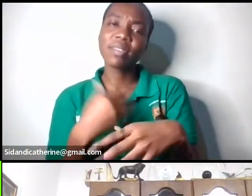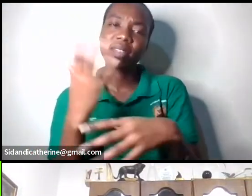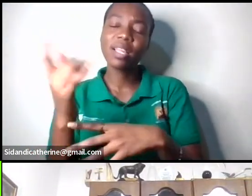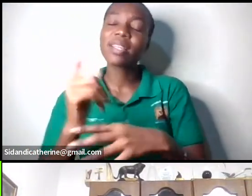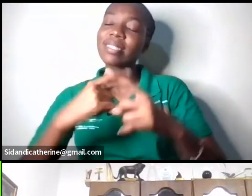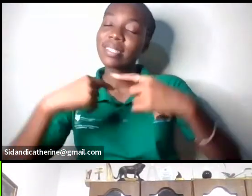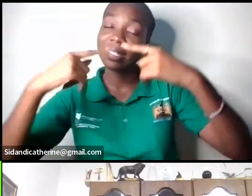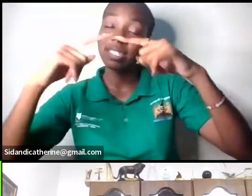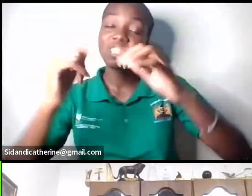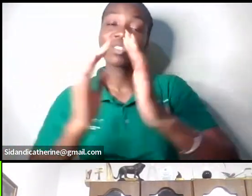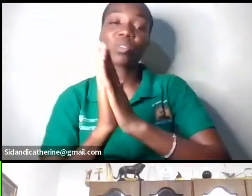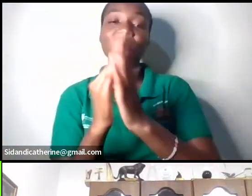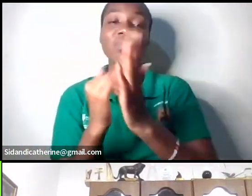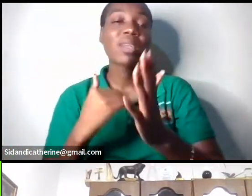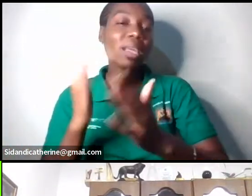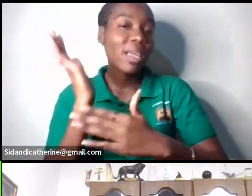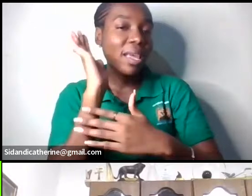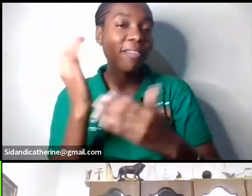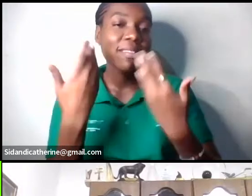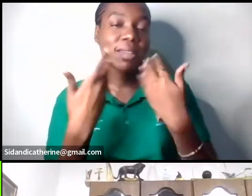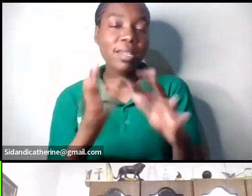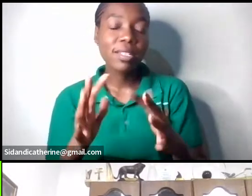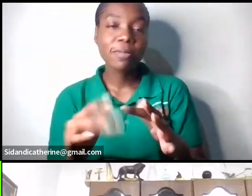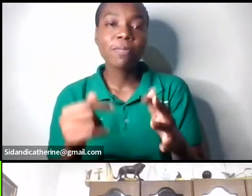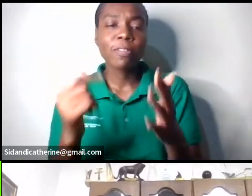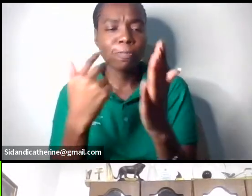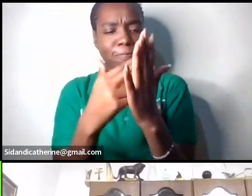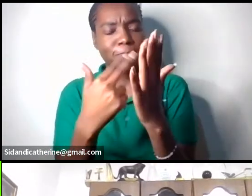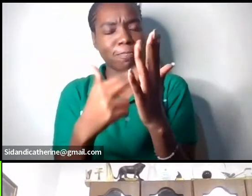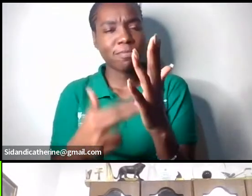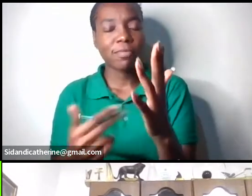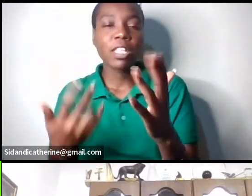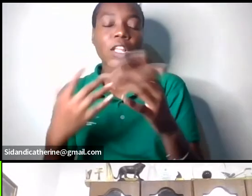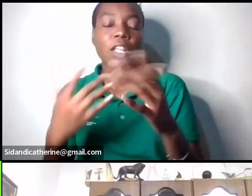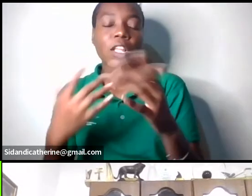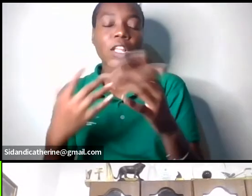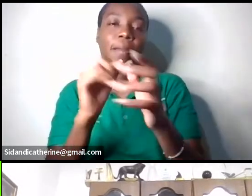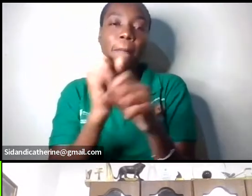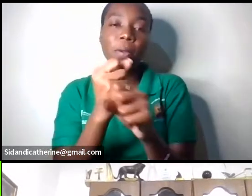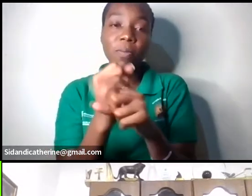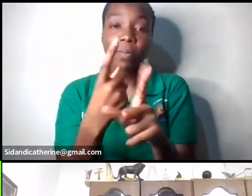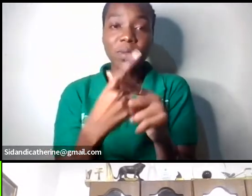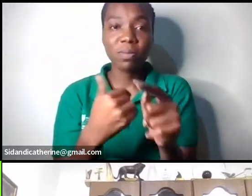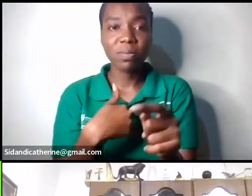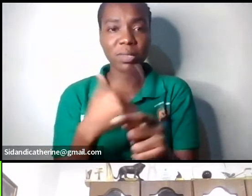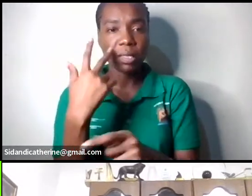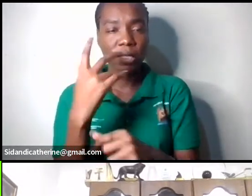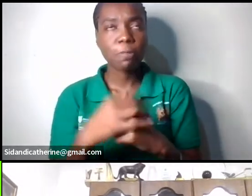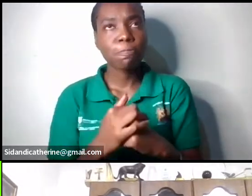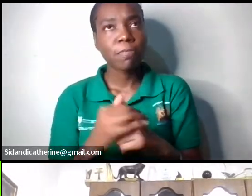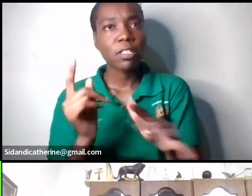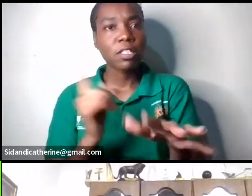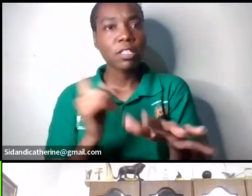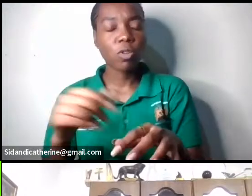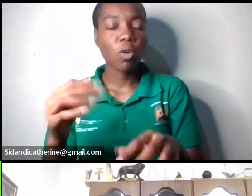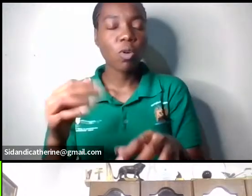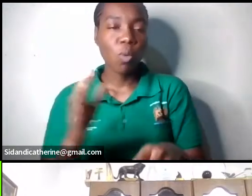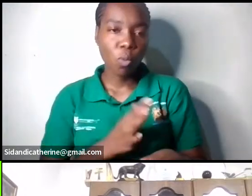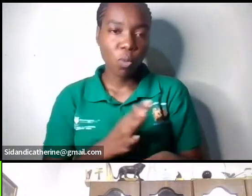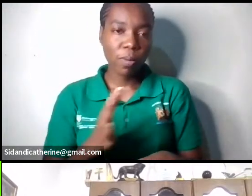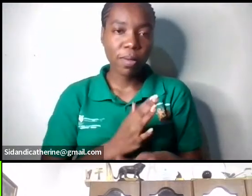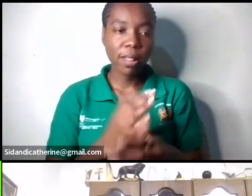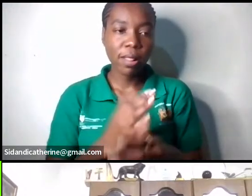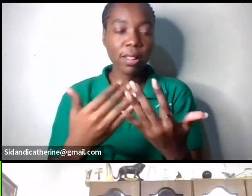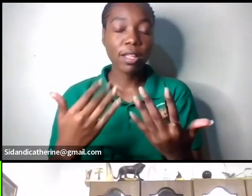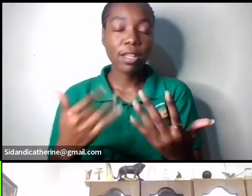cannot name all of them. I find when you go to, when we go to the women trade fairs, you find women who